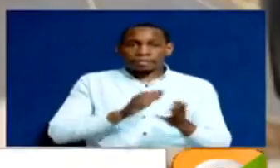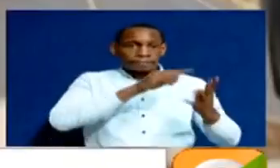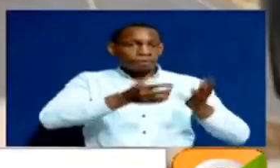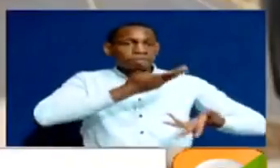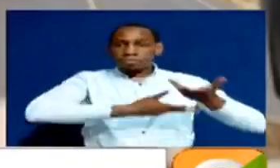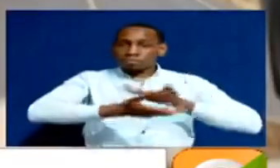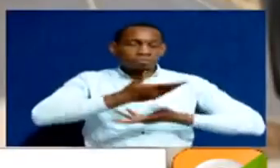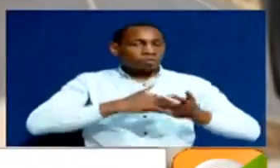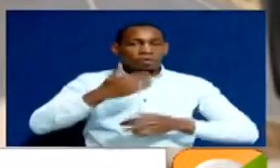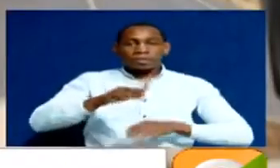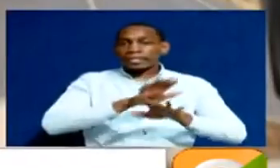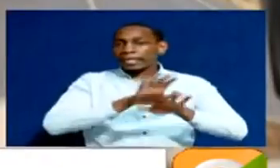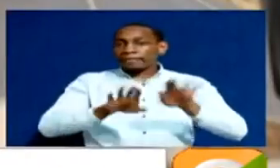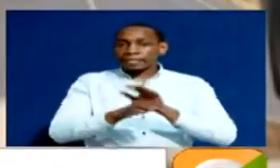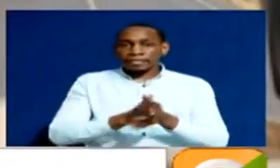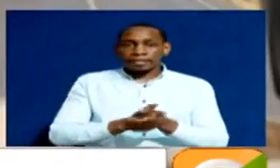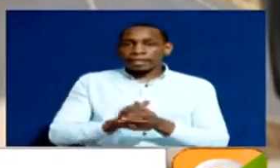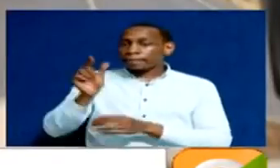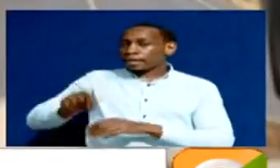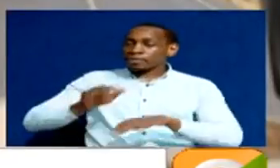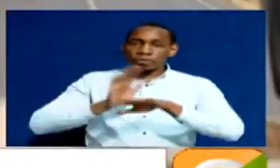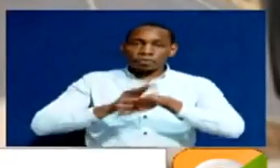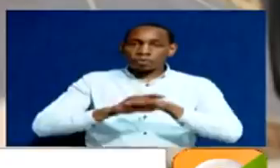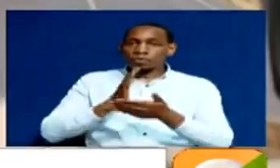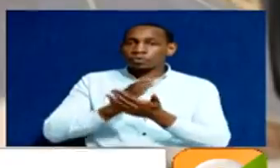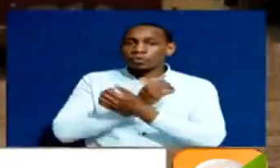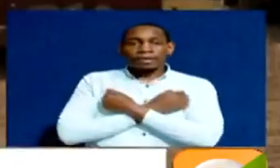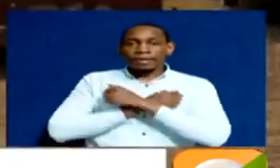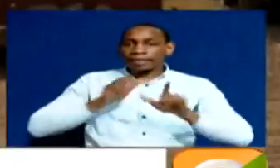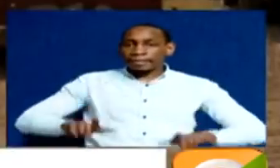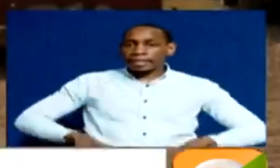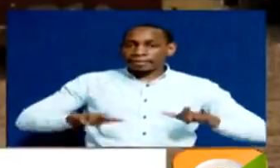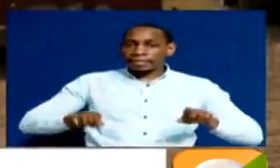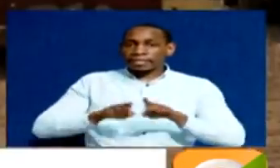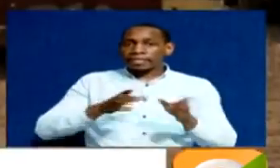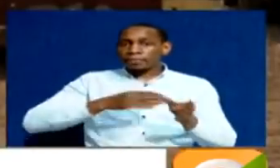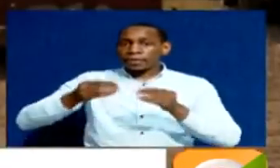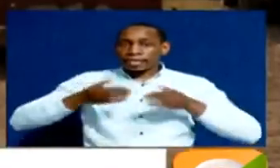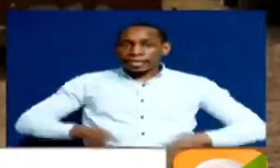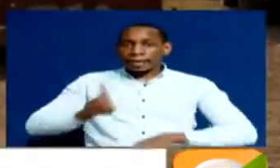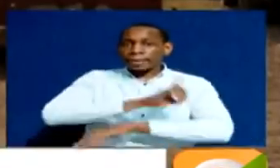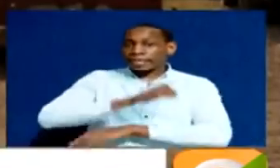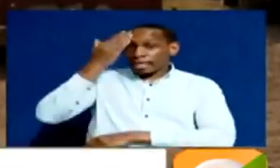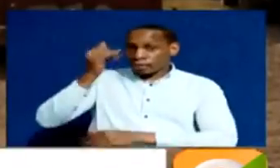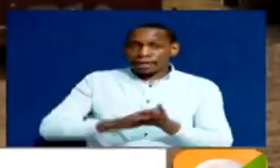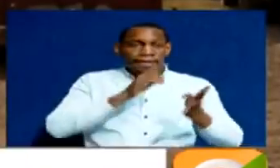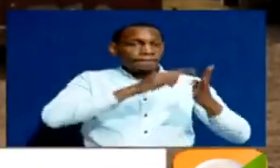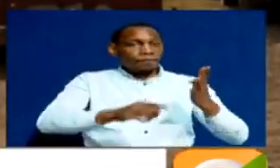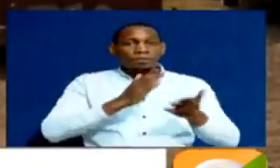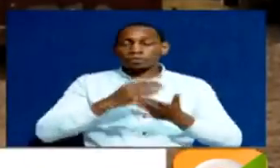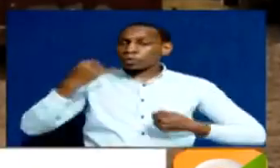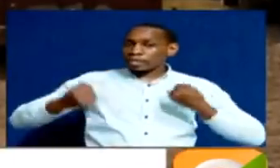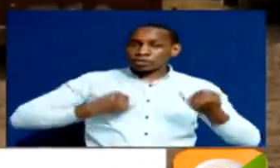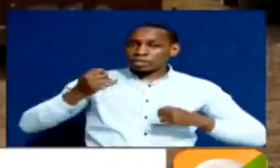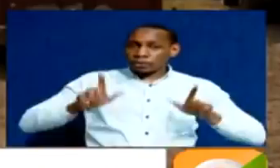and everything. And then alikuwa mtu mzuri, alipenda maisha. That's why walienda birthday, because they loved